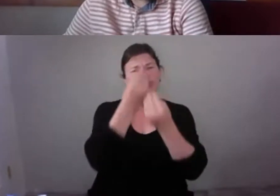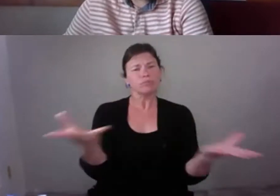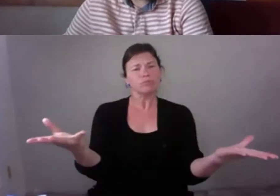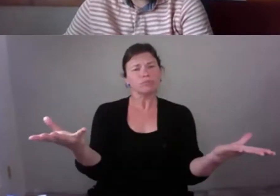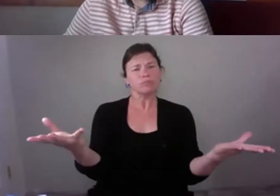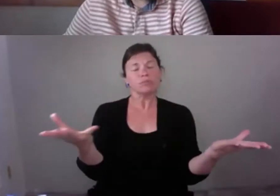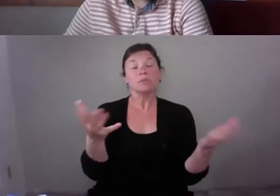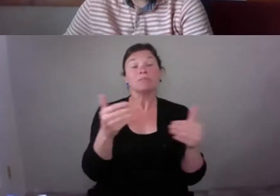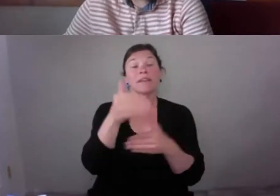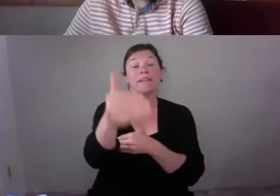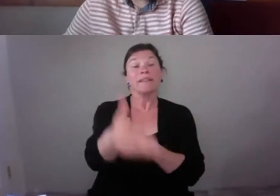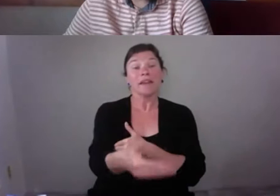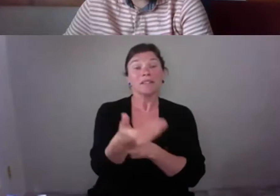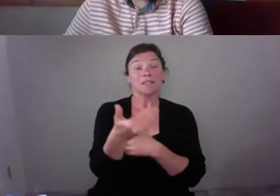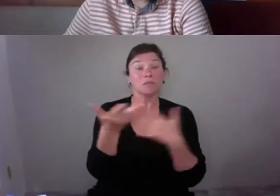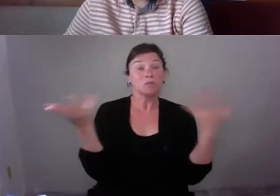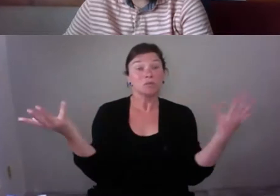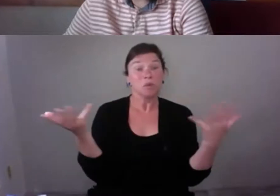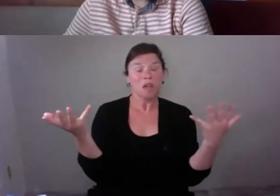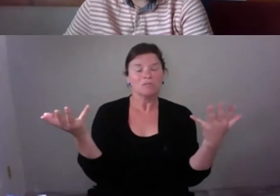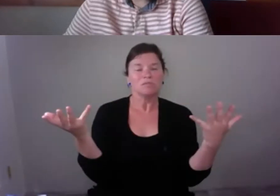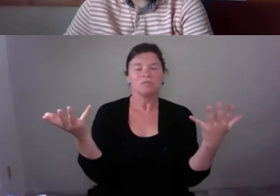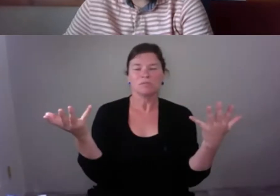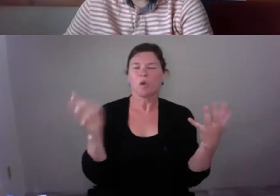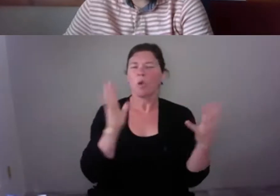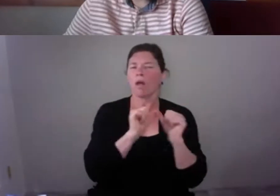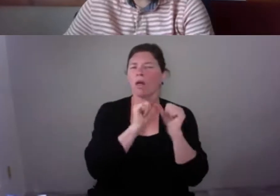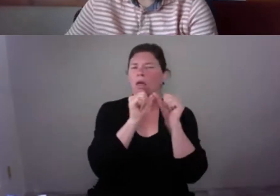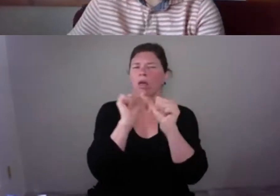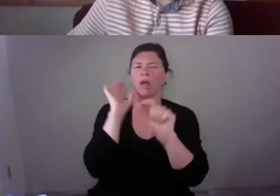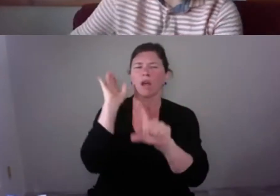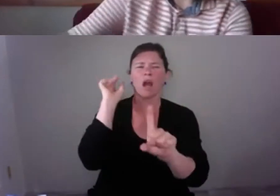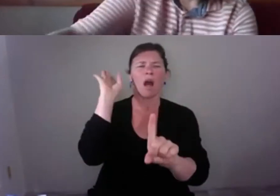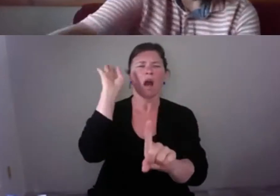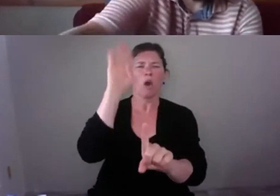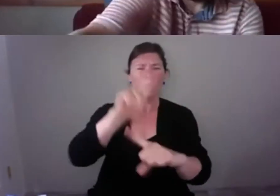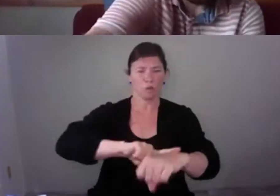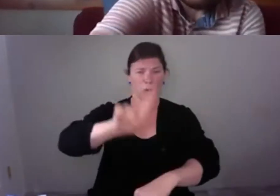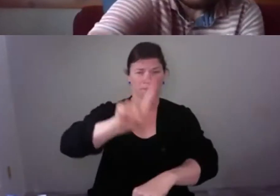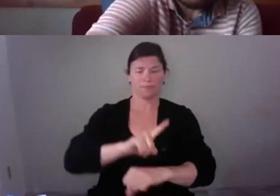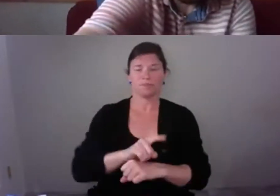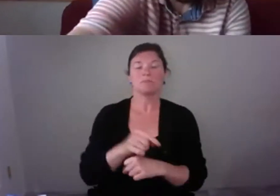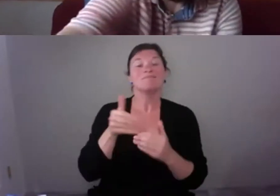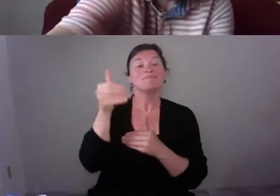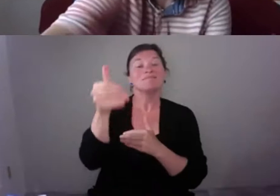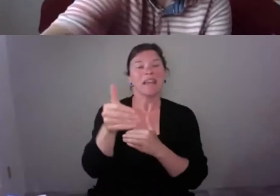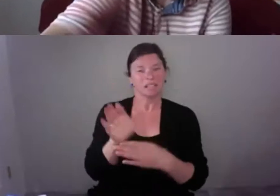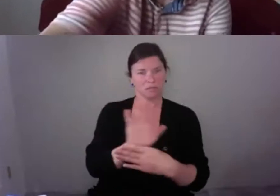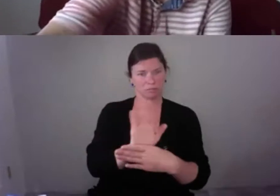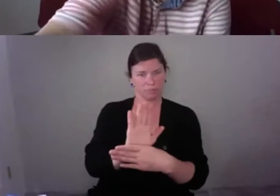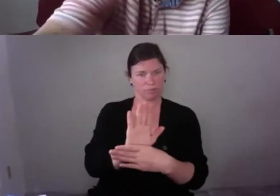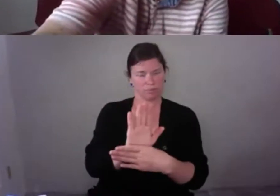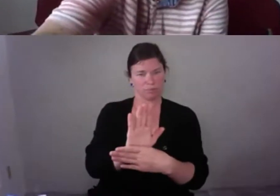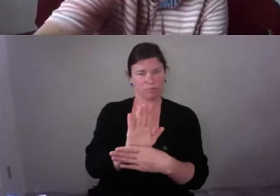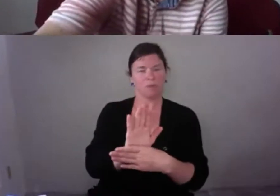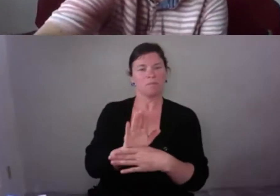up next, we're going straight to 1 o'clock. We have next a video of an interview with an Alaskan